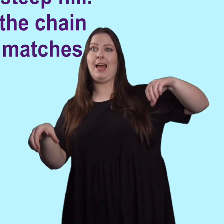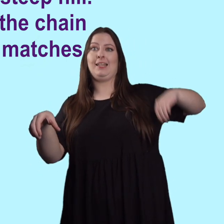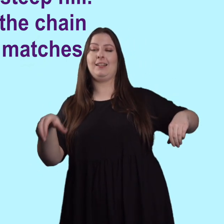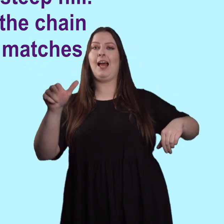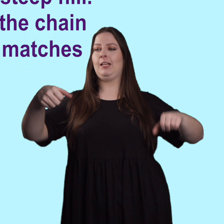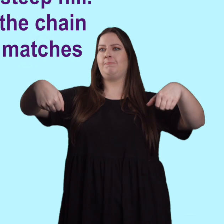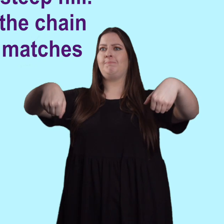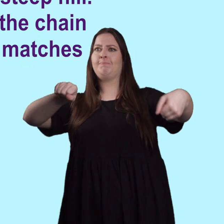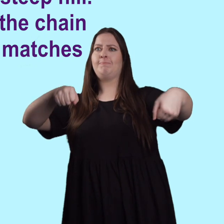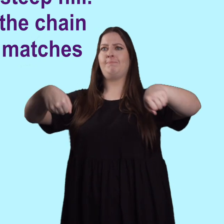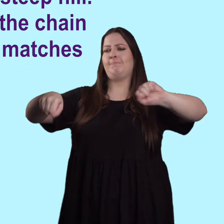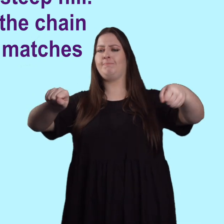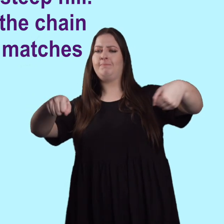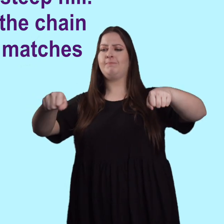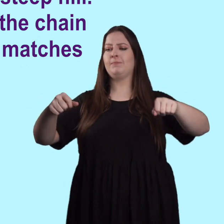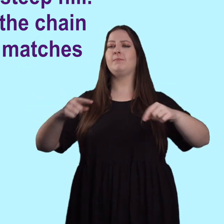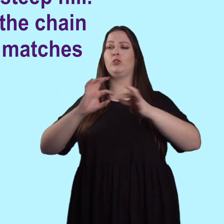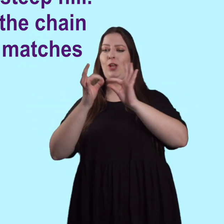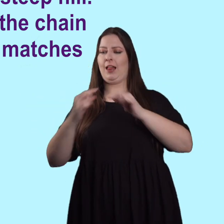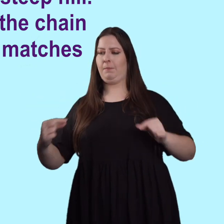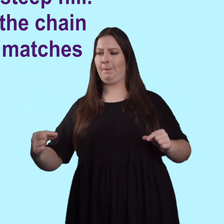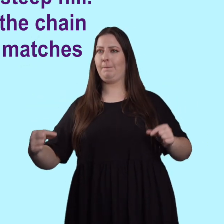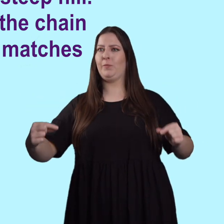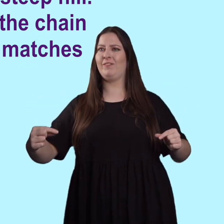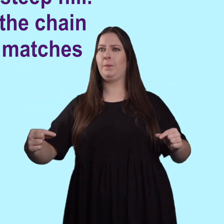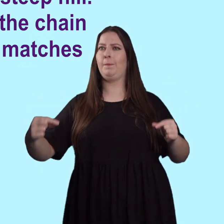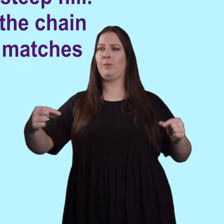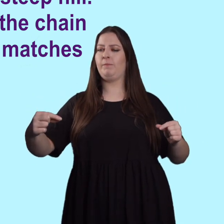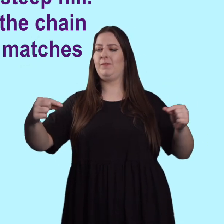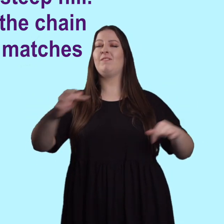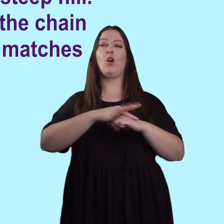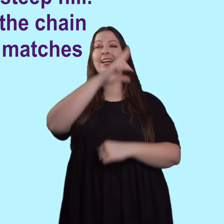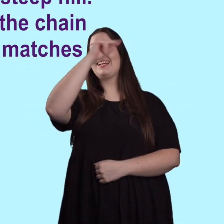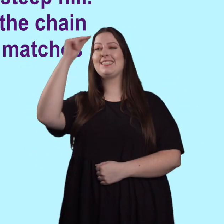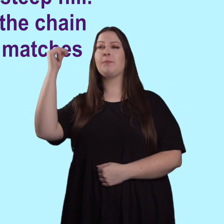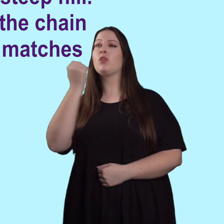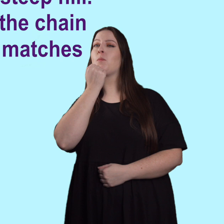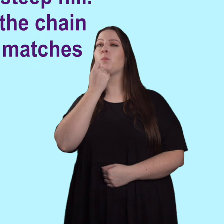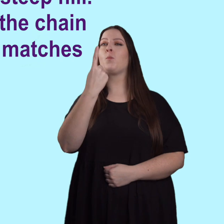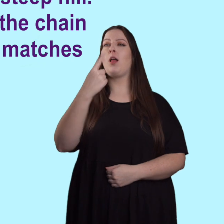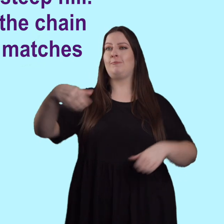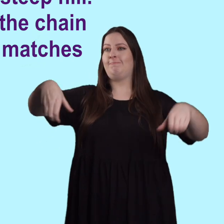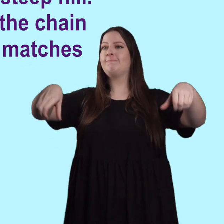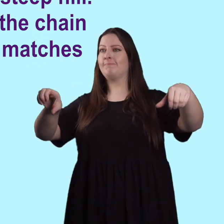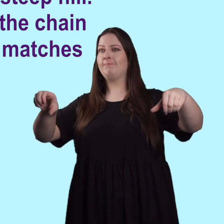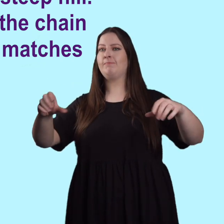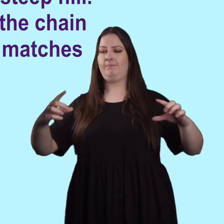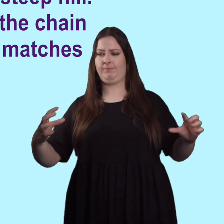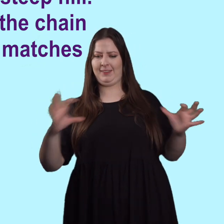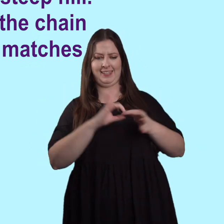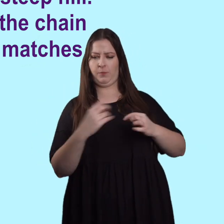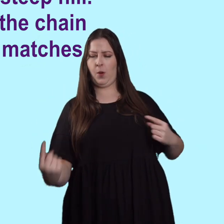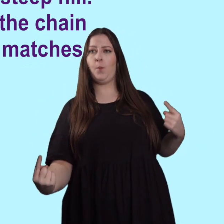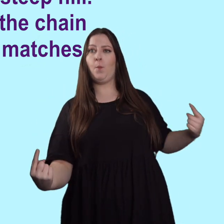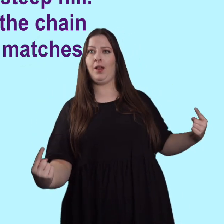cogs. If you choose 1 and 1, this is for cycling up a steep hill. Gears with higher numbers are for